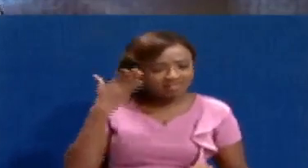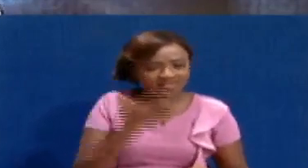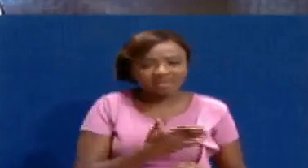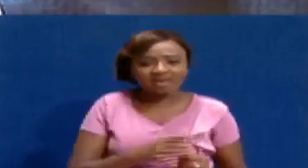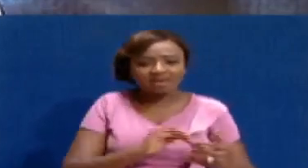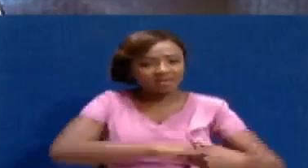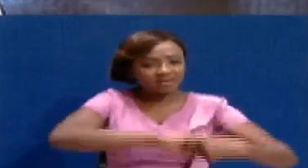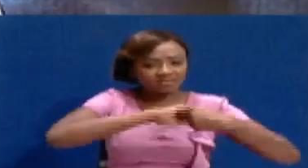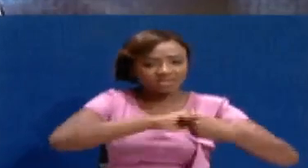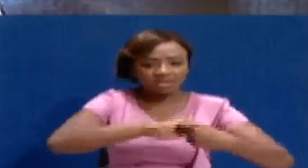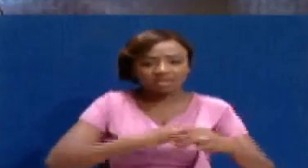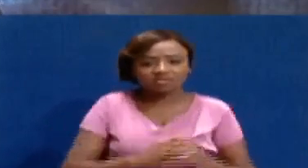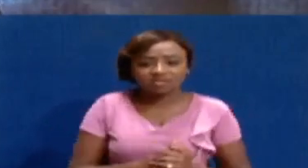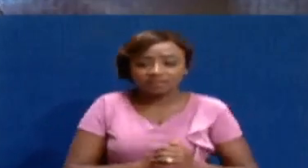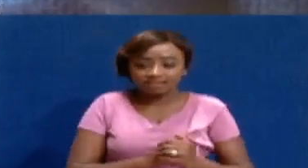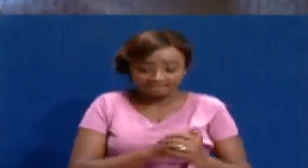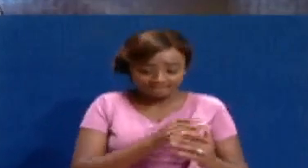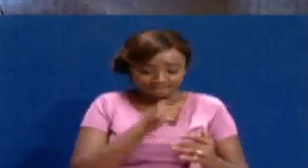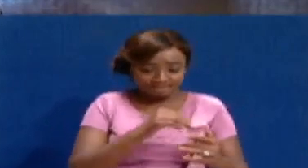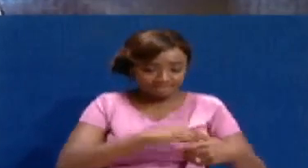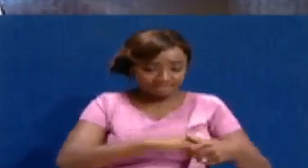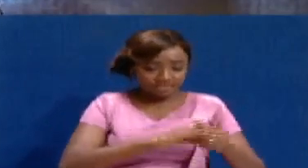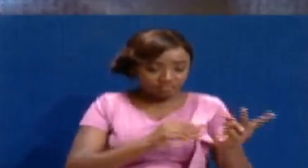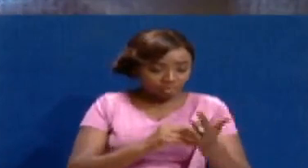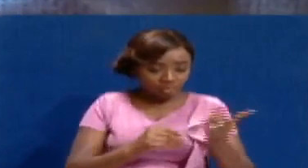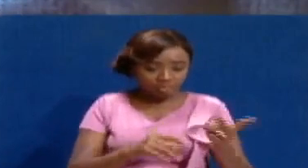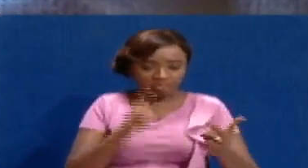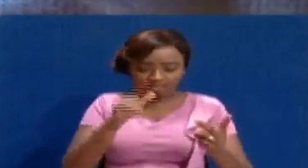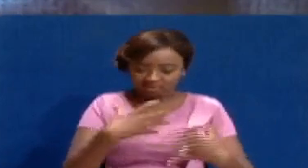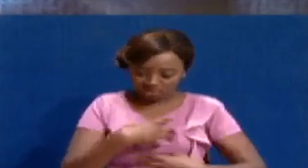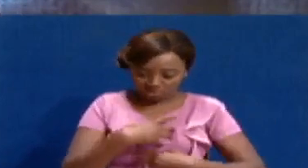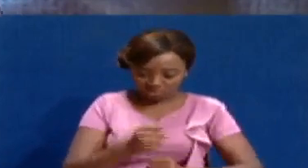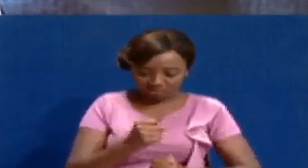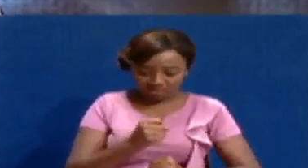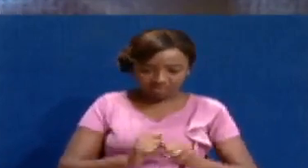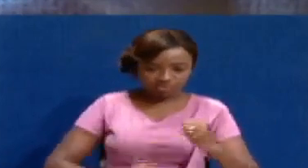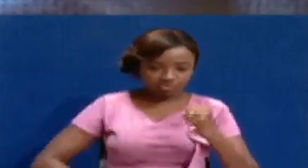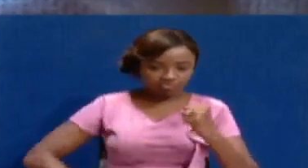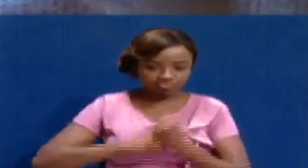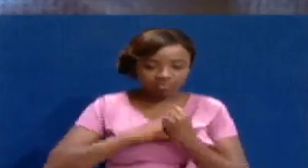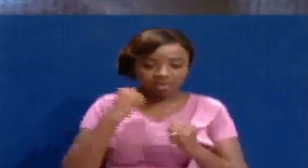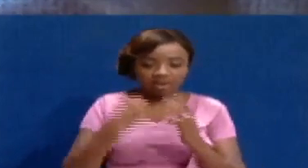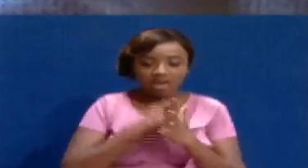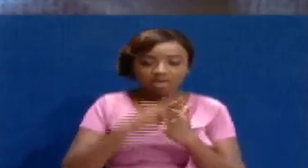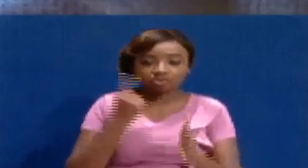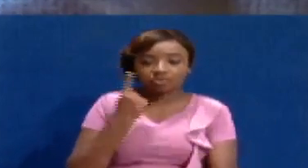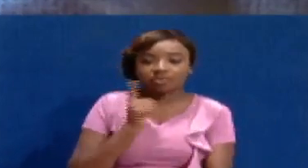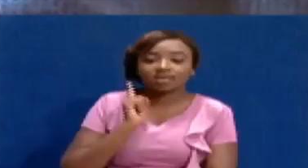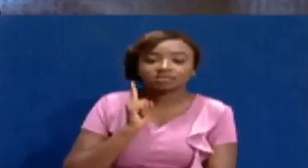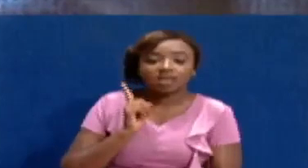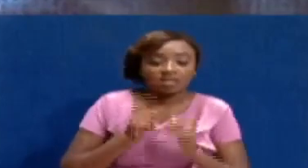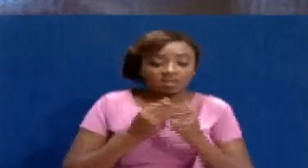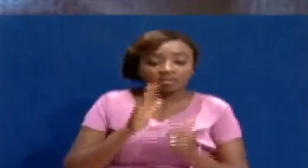place. The handshake principles must have the courage to back up the right tree and come